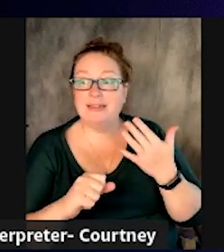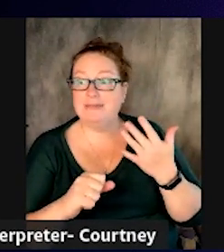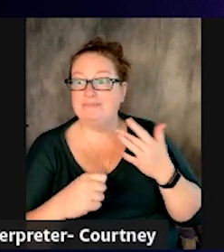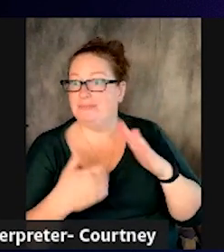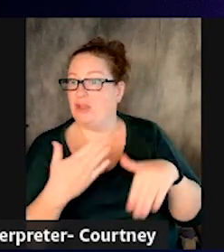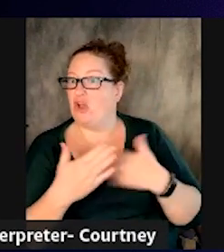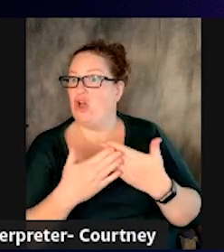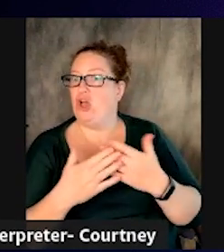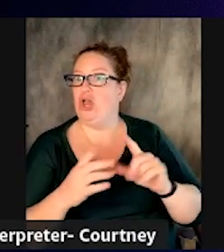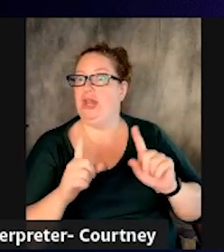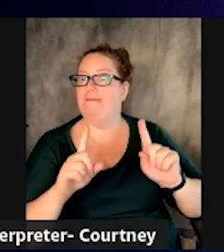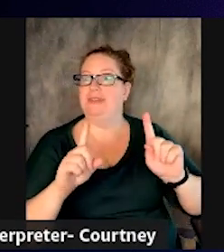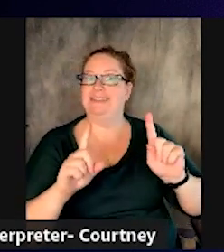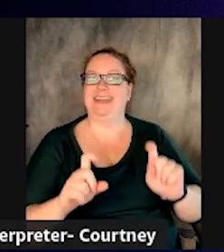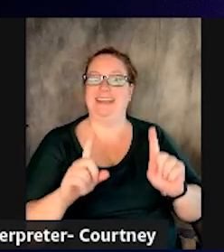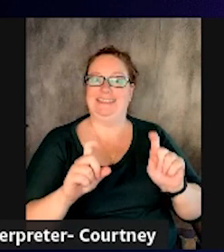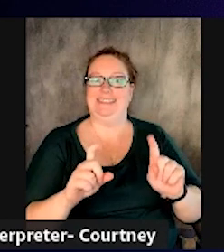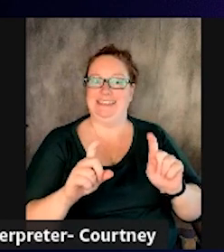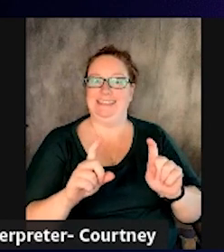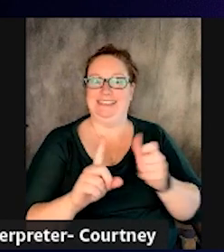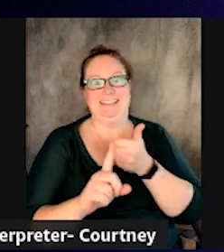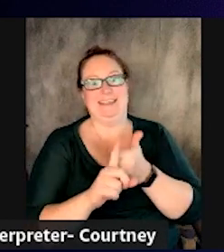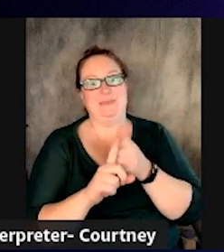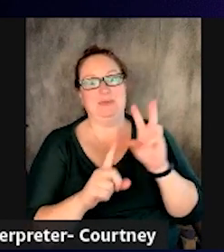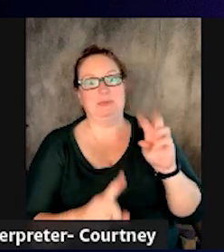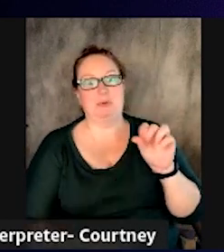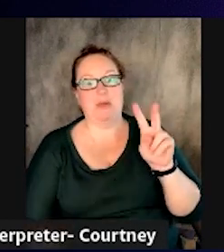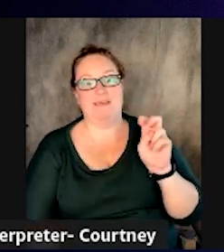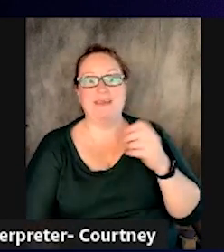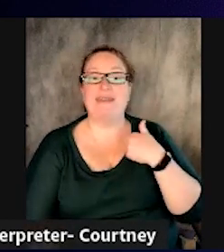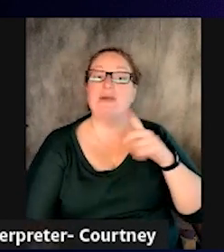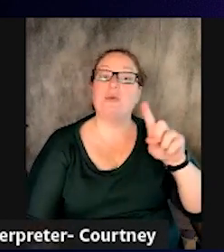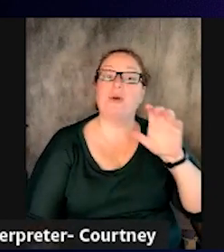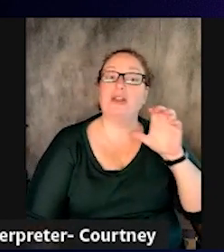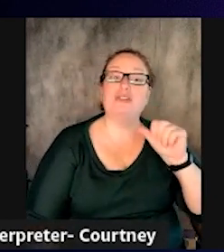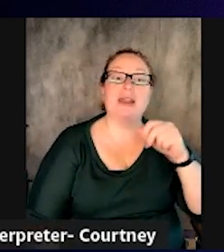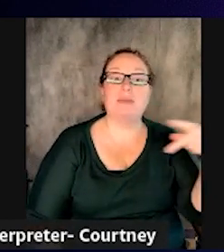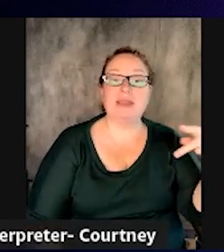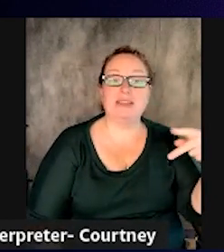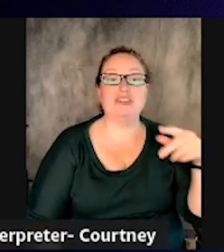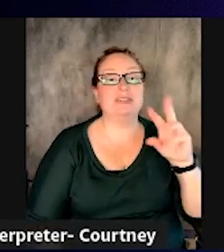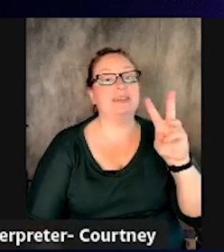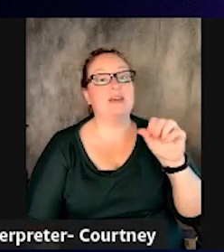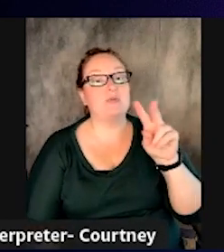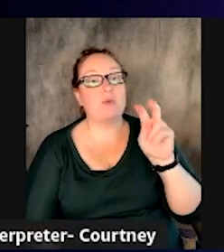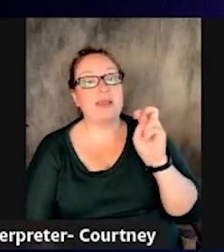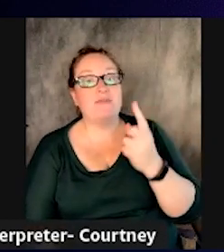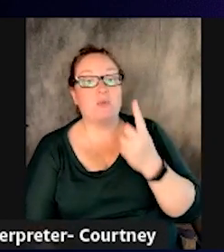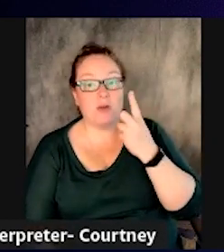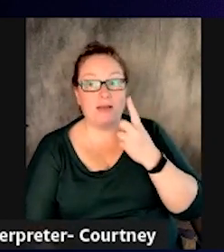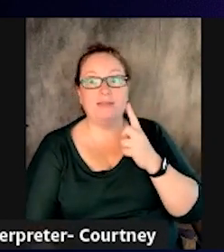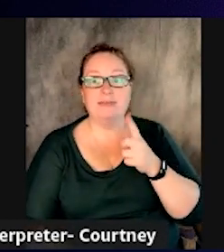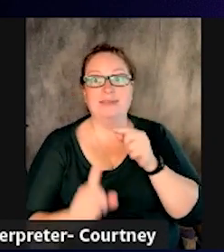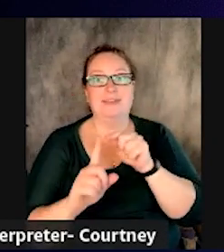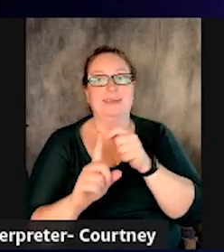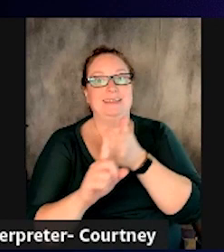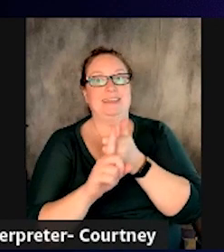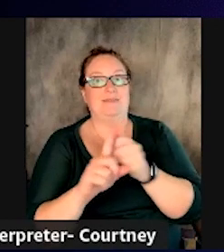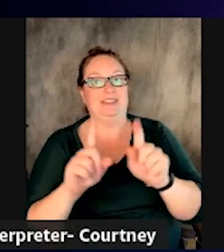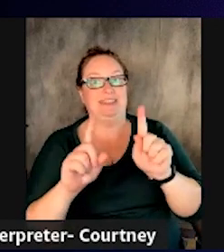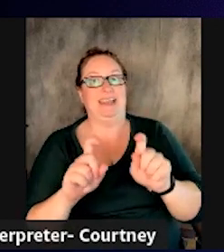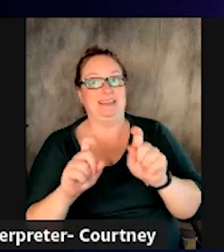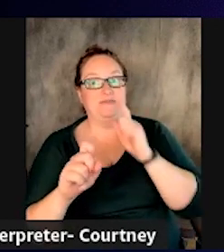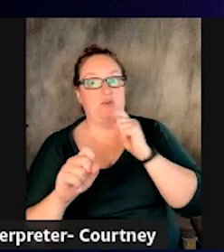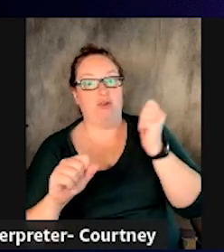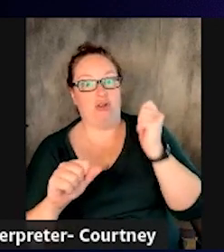test be a wave, and so you can have 100 applications and wave one be test across all those applications. So it's neat to